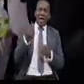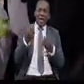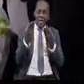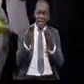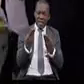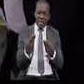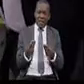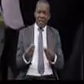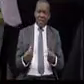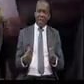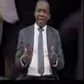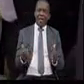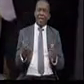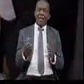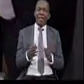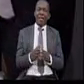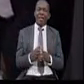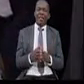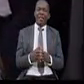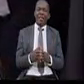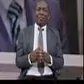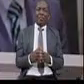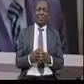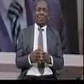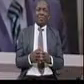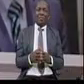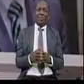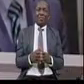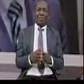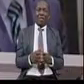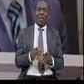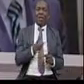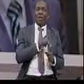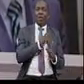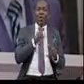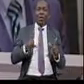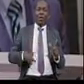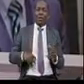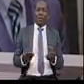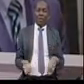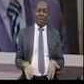higher ground. Lord, lift me